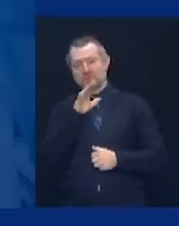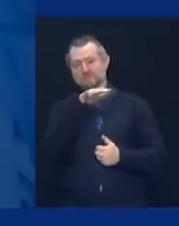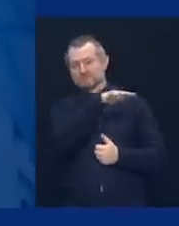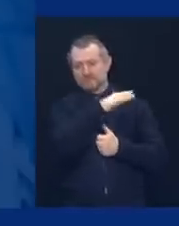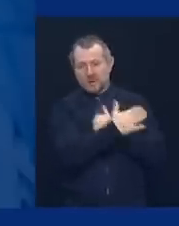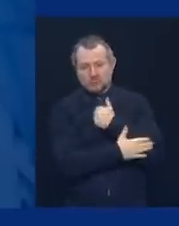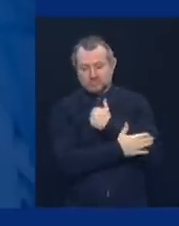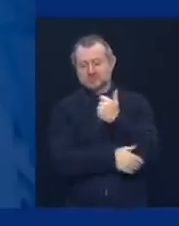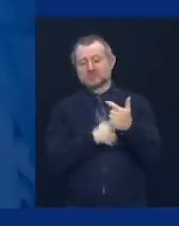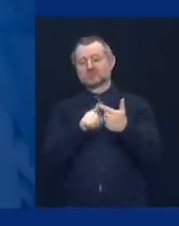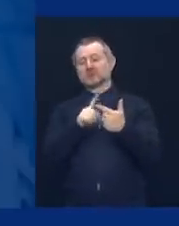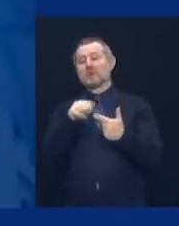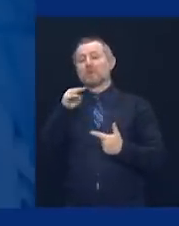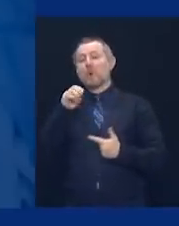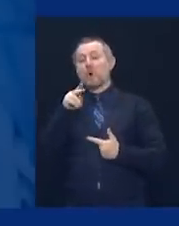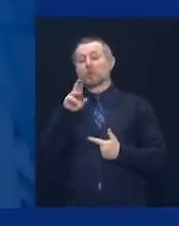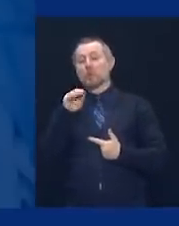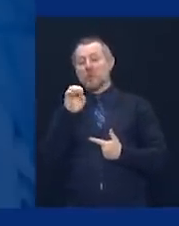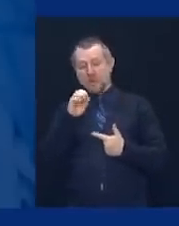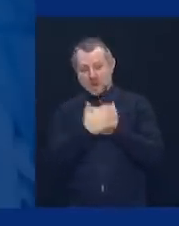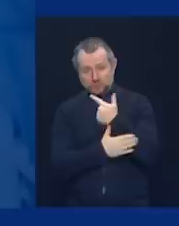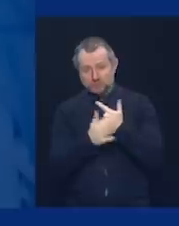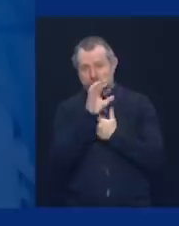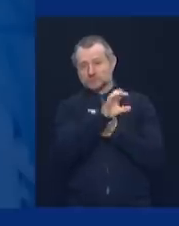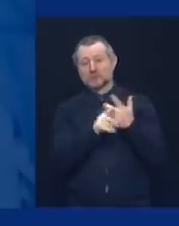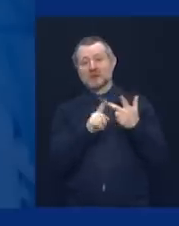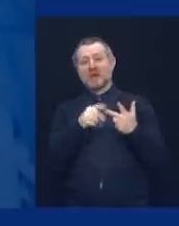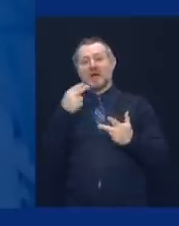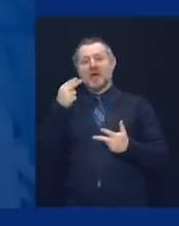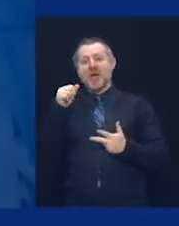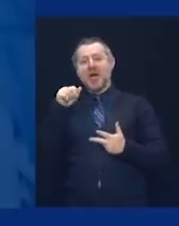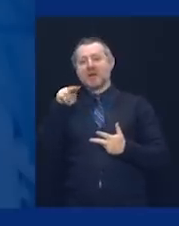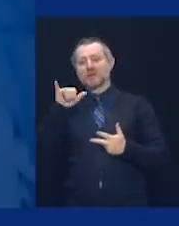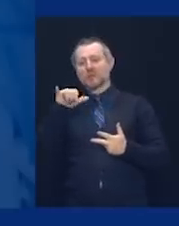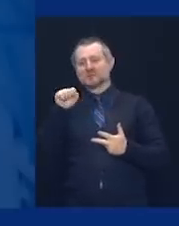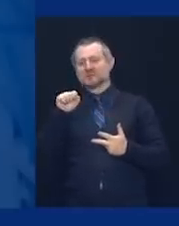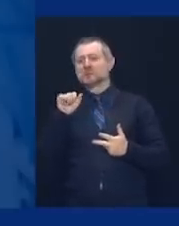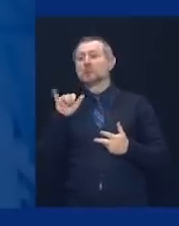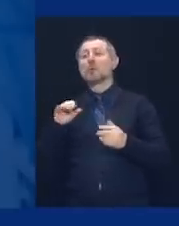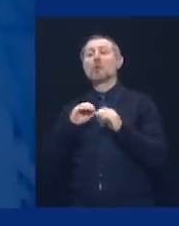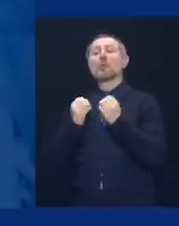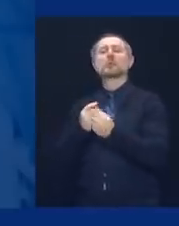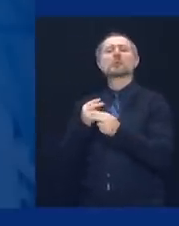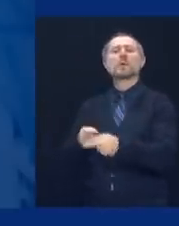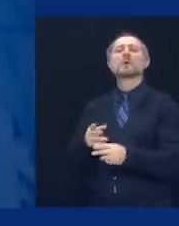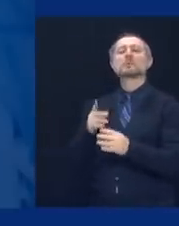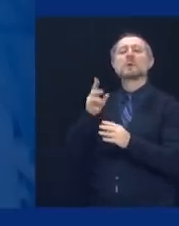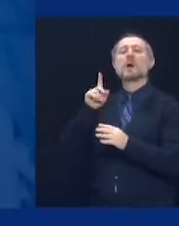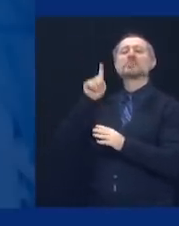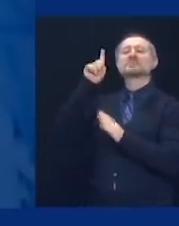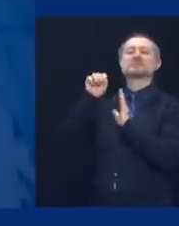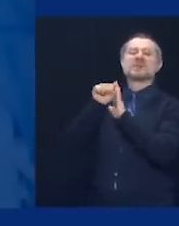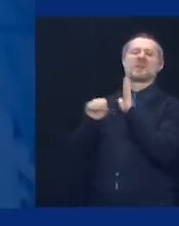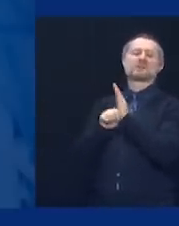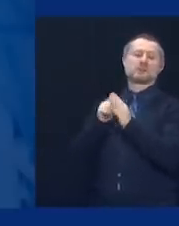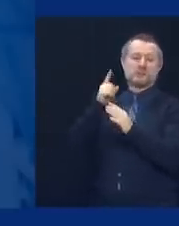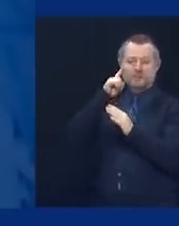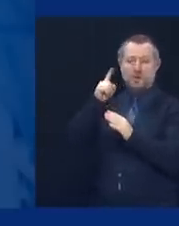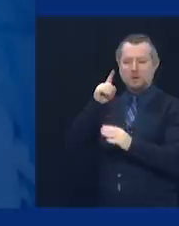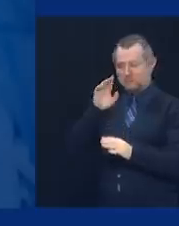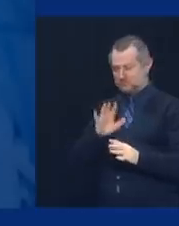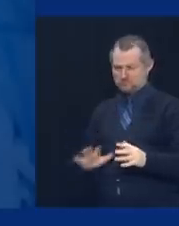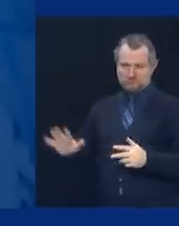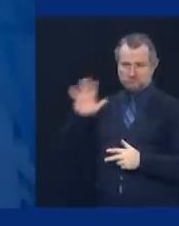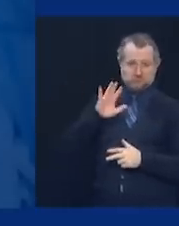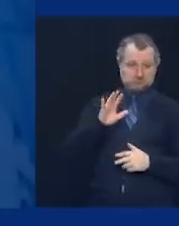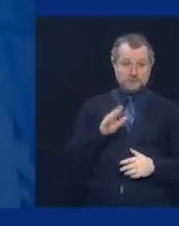Hospitals, Monroe, Haney's, which is the organization that represents the upstate hospitals. They are doing a very good job for